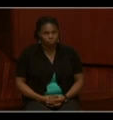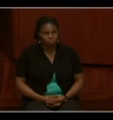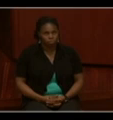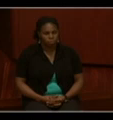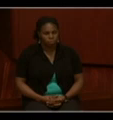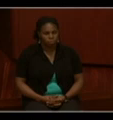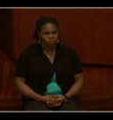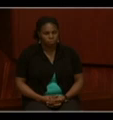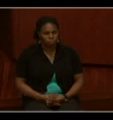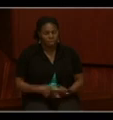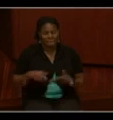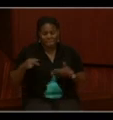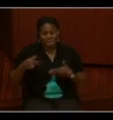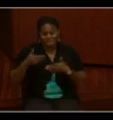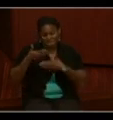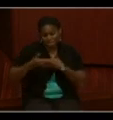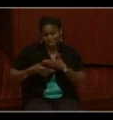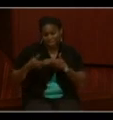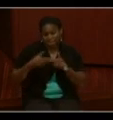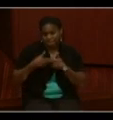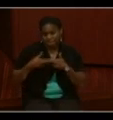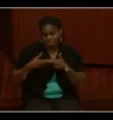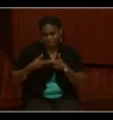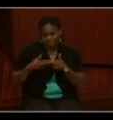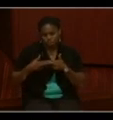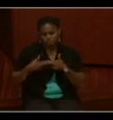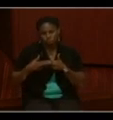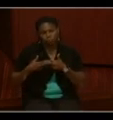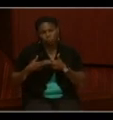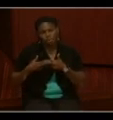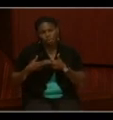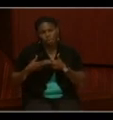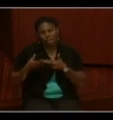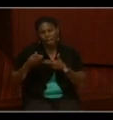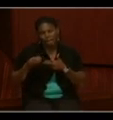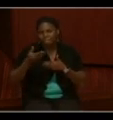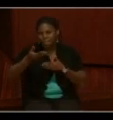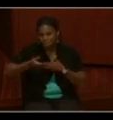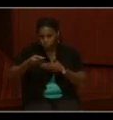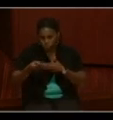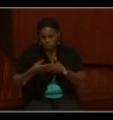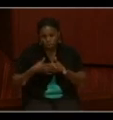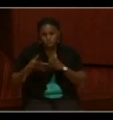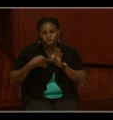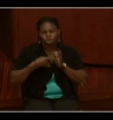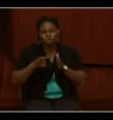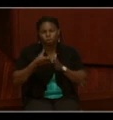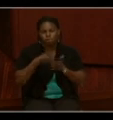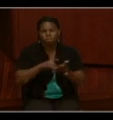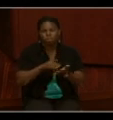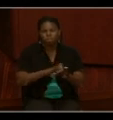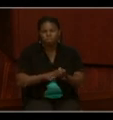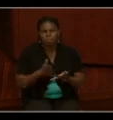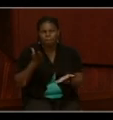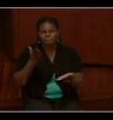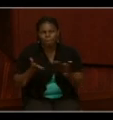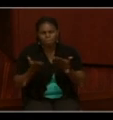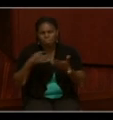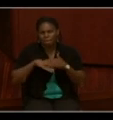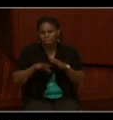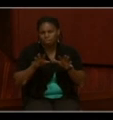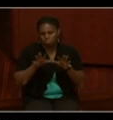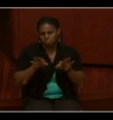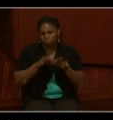So this next slide and the slide after it show other documents that might be in a family's